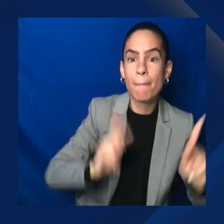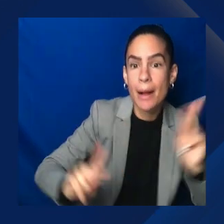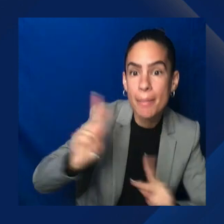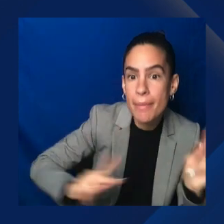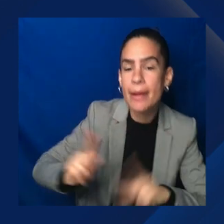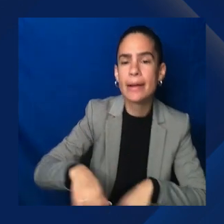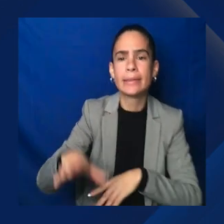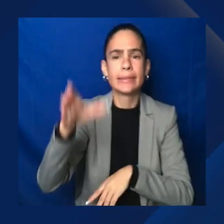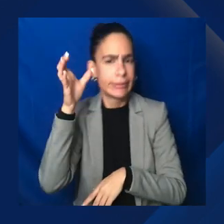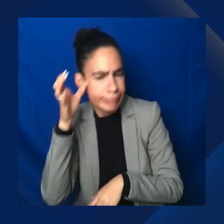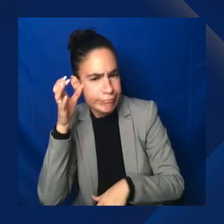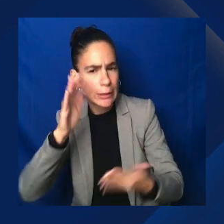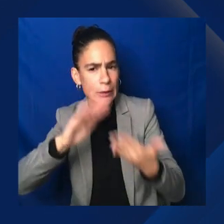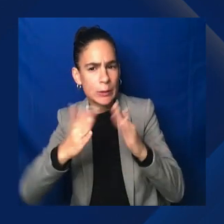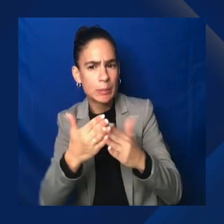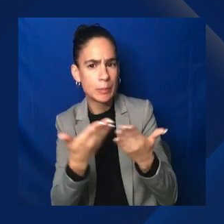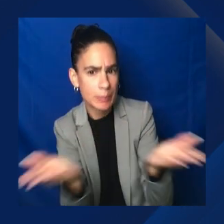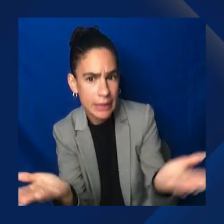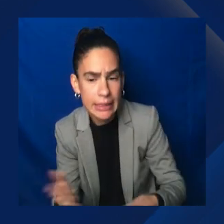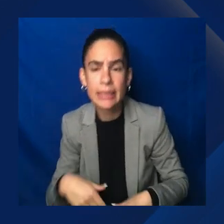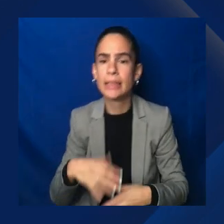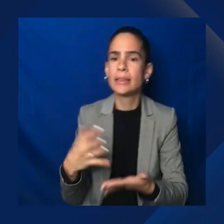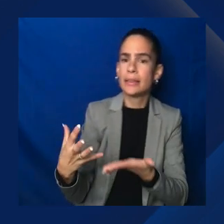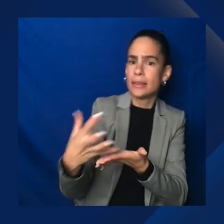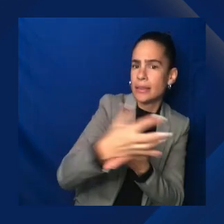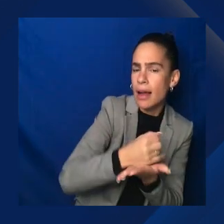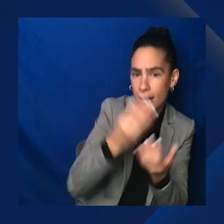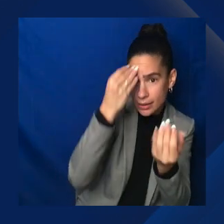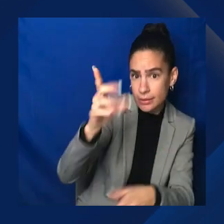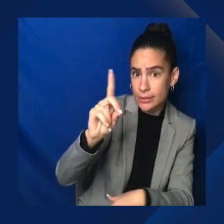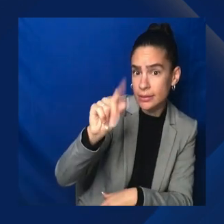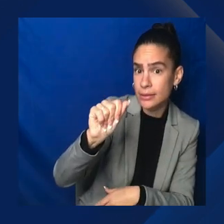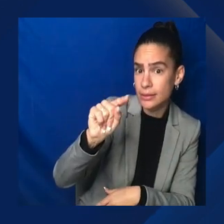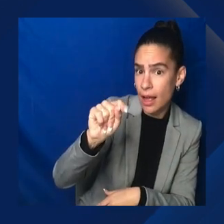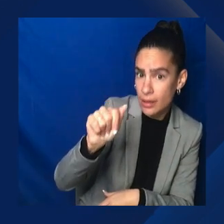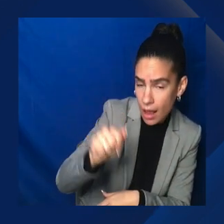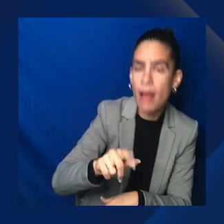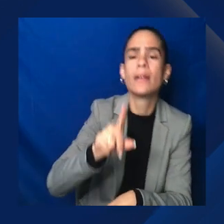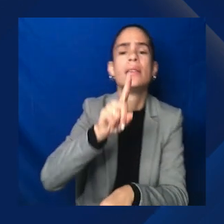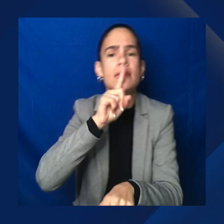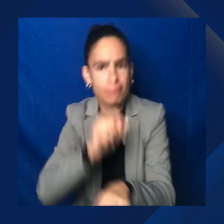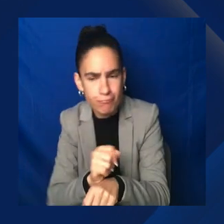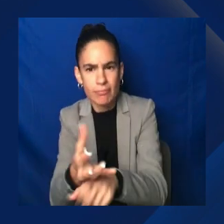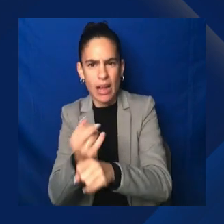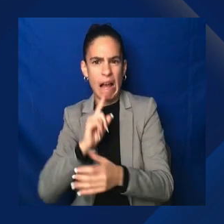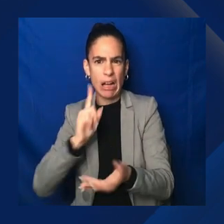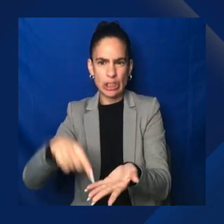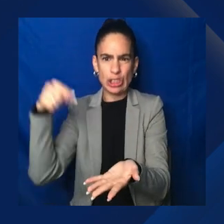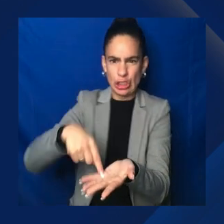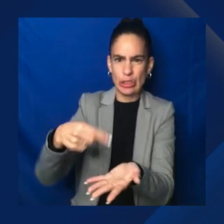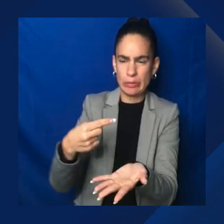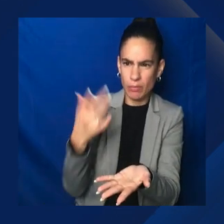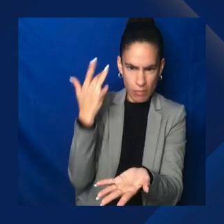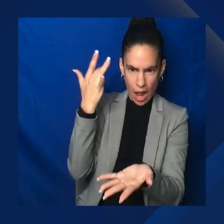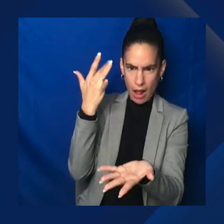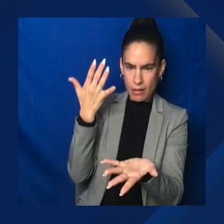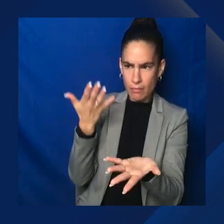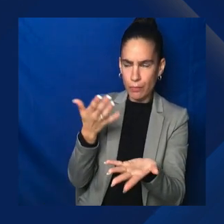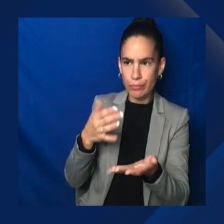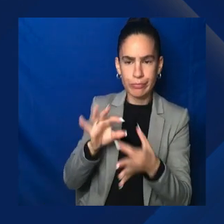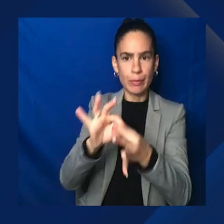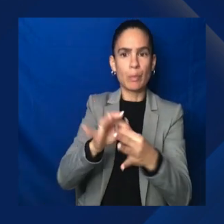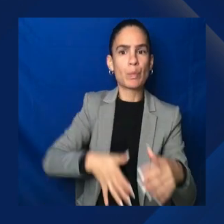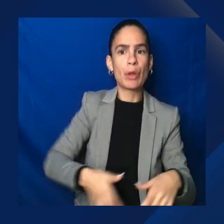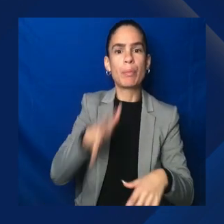actually getting the answers we need to improve healthcare for mothers across the country. Thank you again to the members